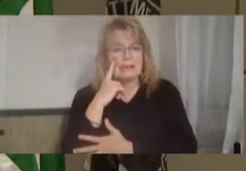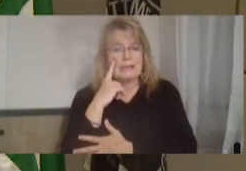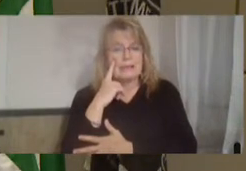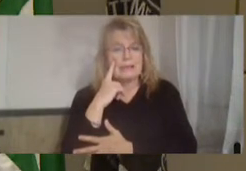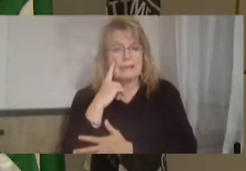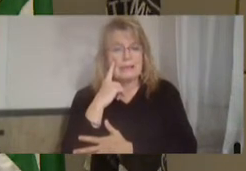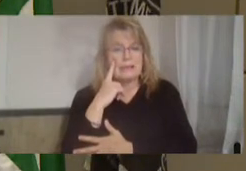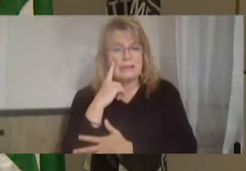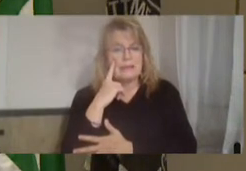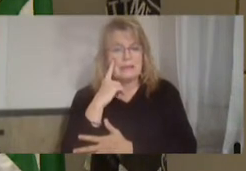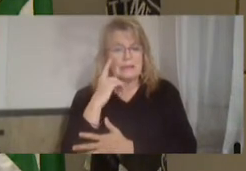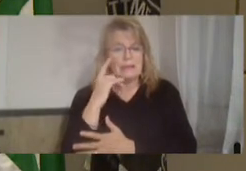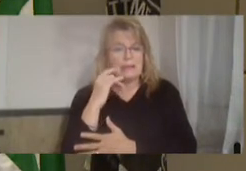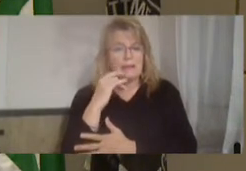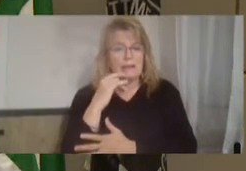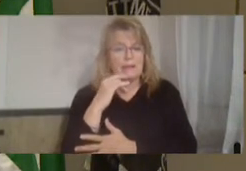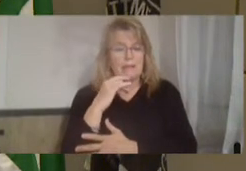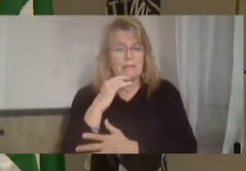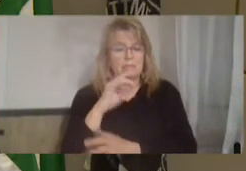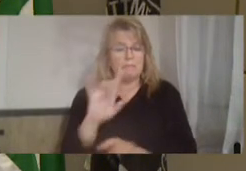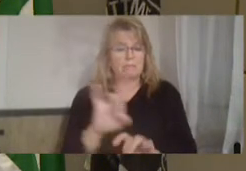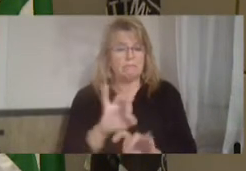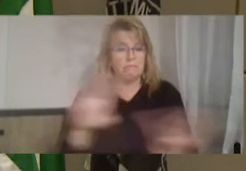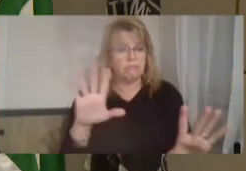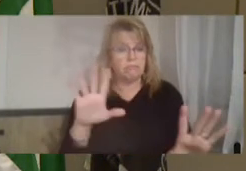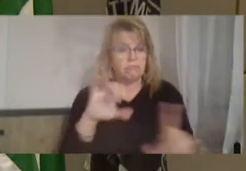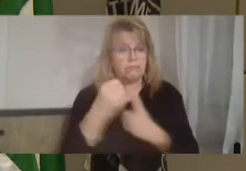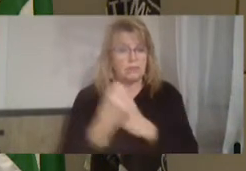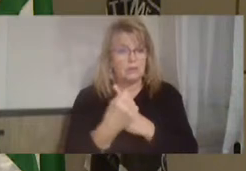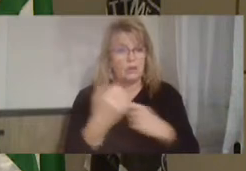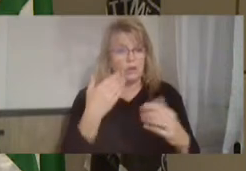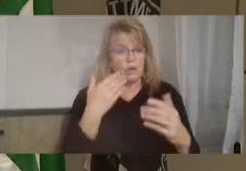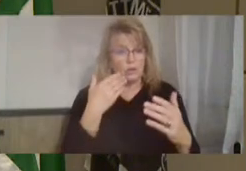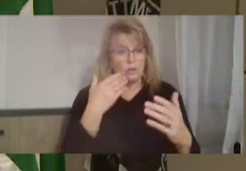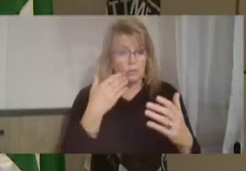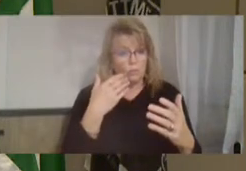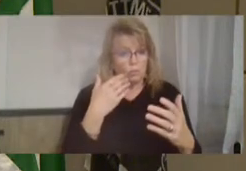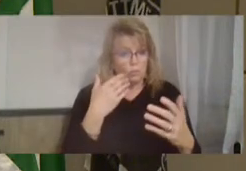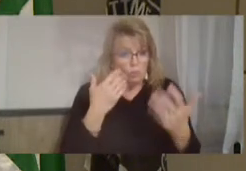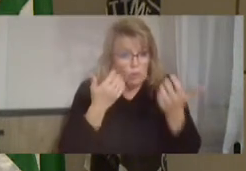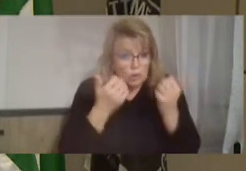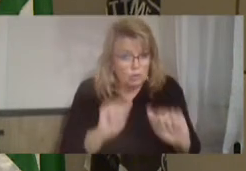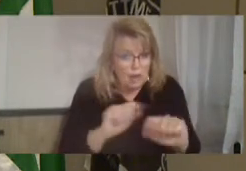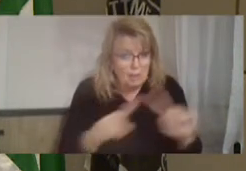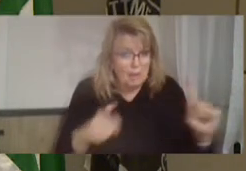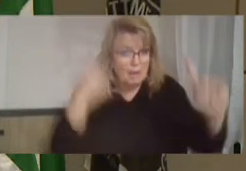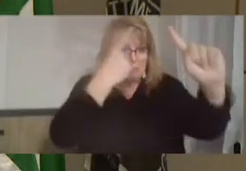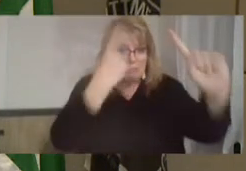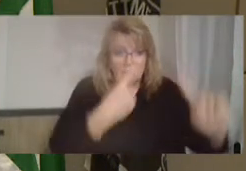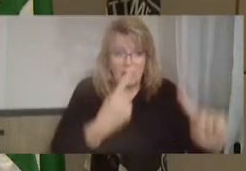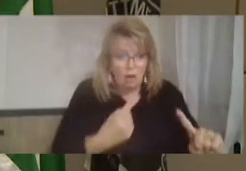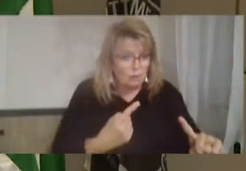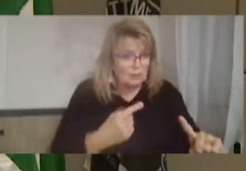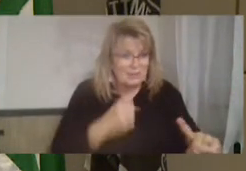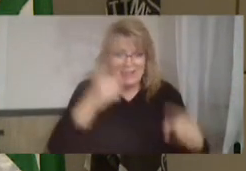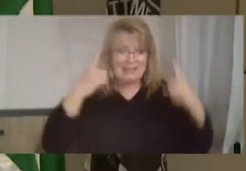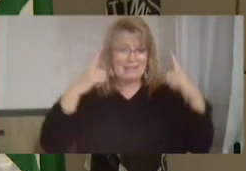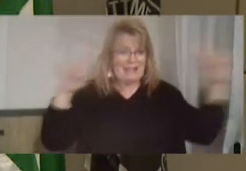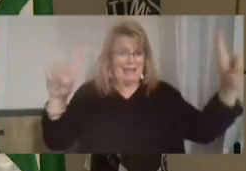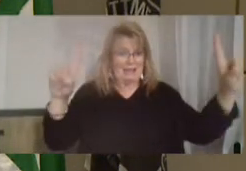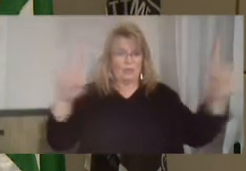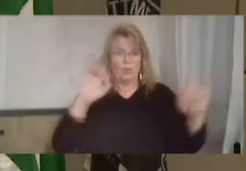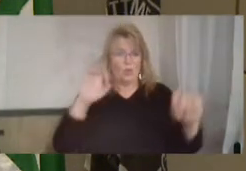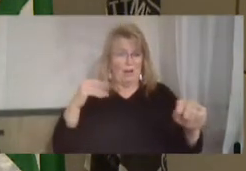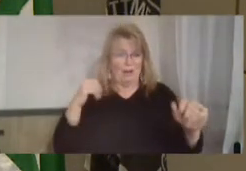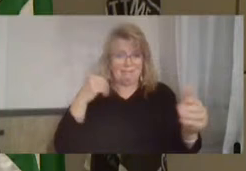if we ended up in a situation where good faith efforts were executed, but we didn't hit our goals or even get anywhere near them, and we